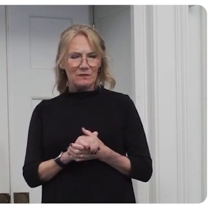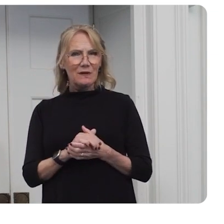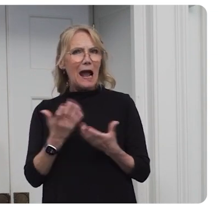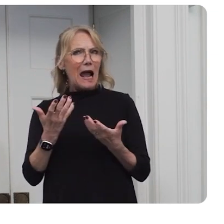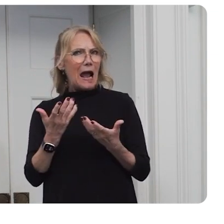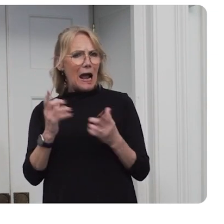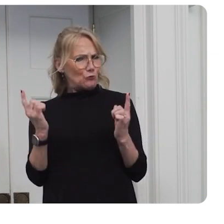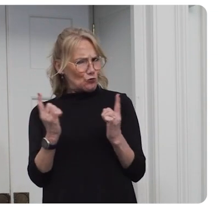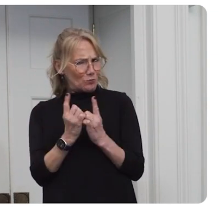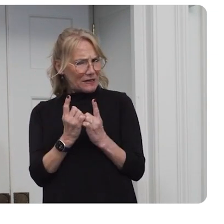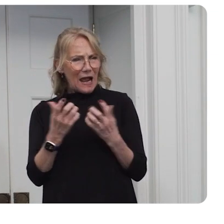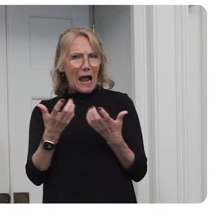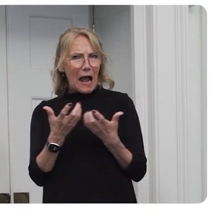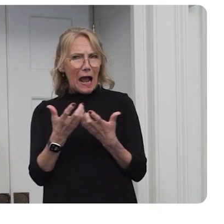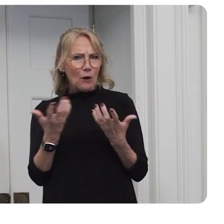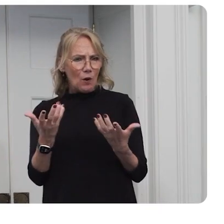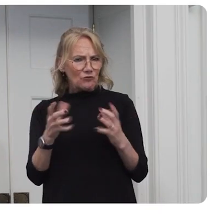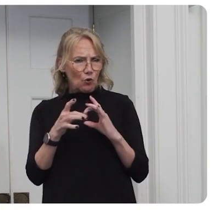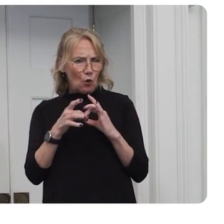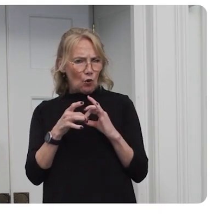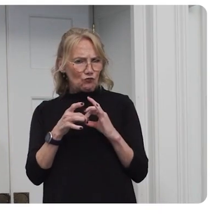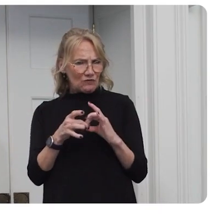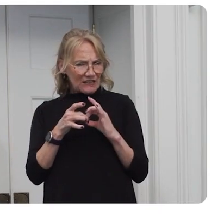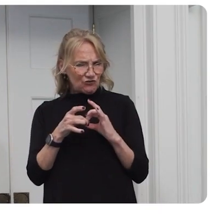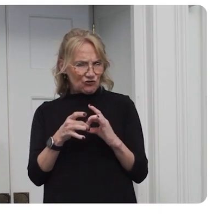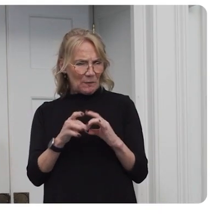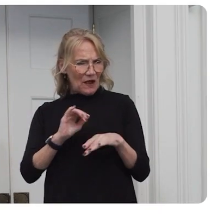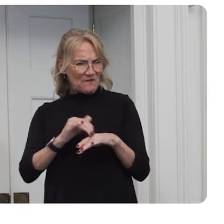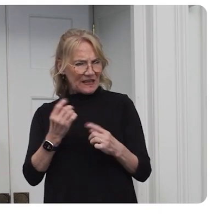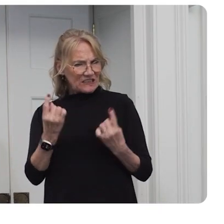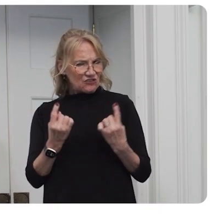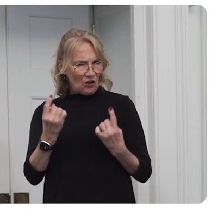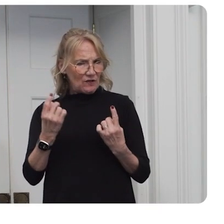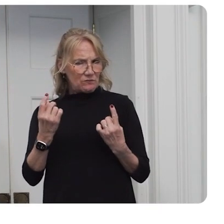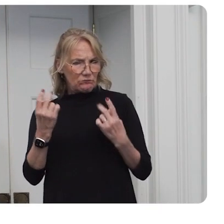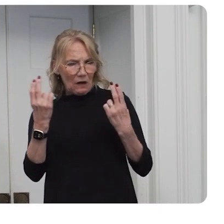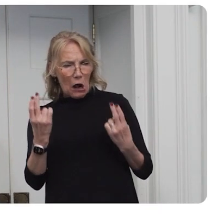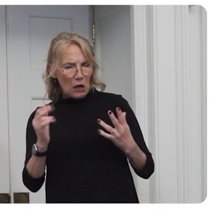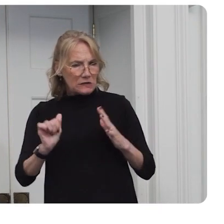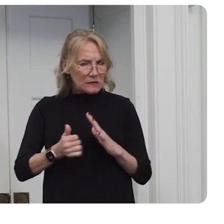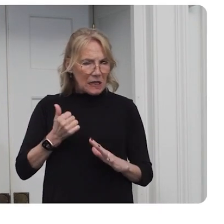How did you meet, and how has your relationship affected your artistic practices?